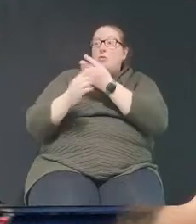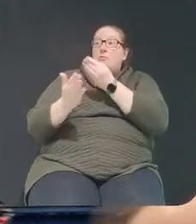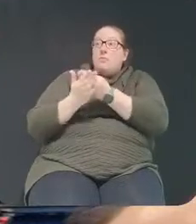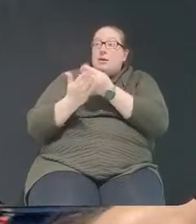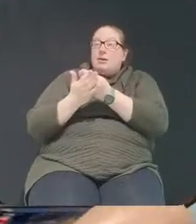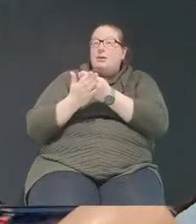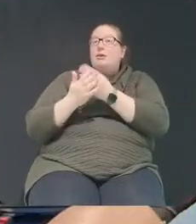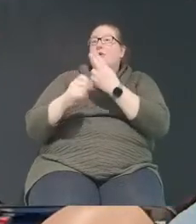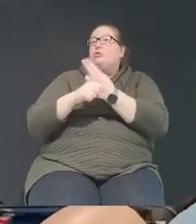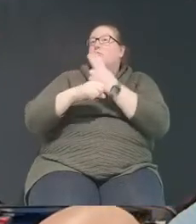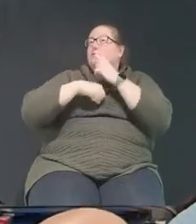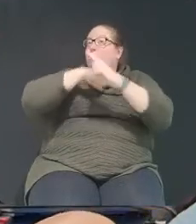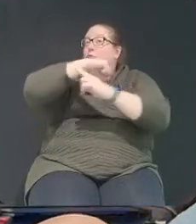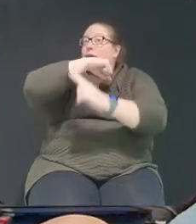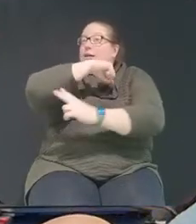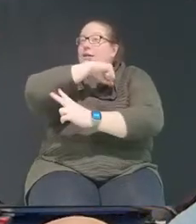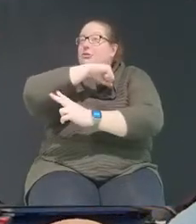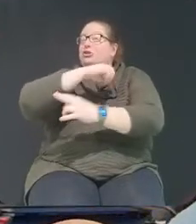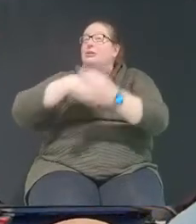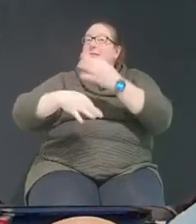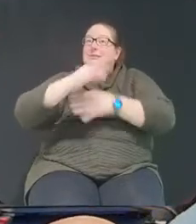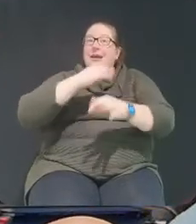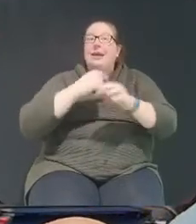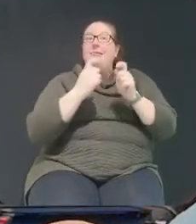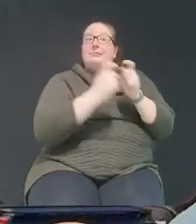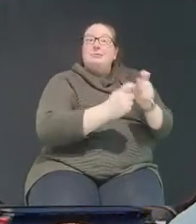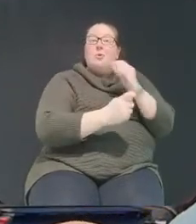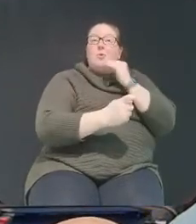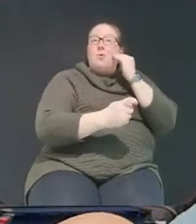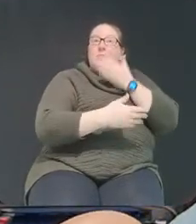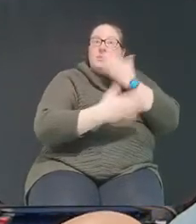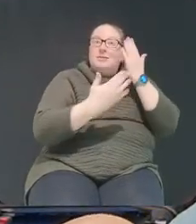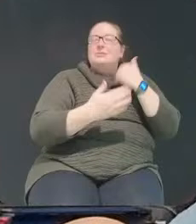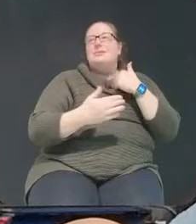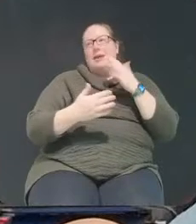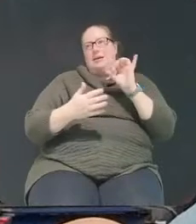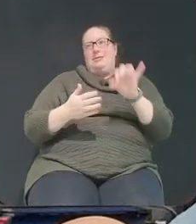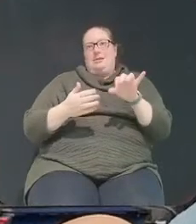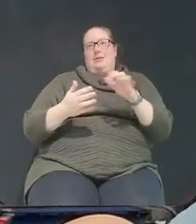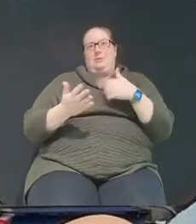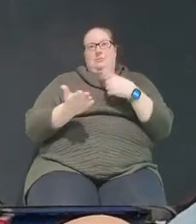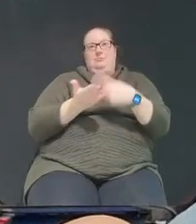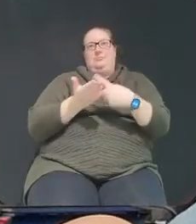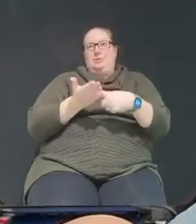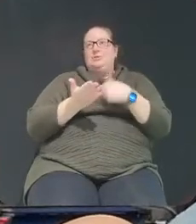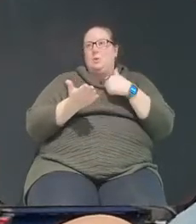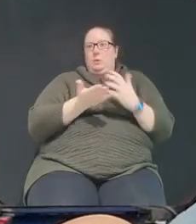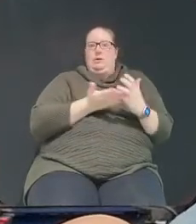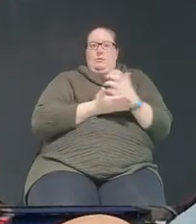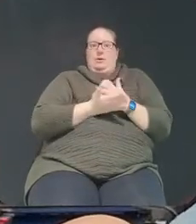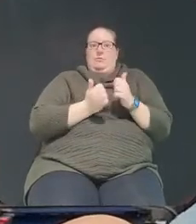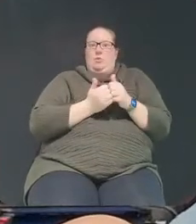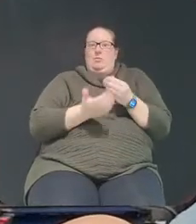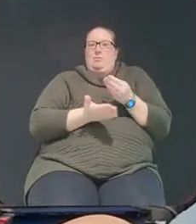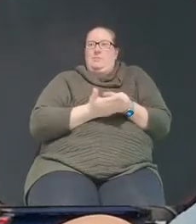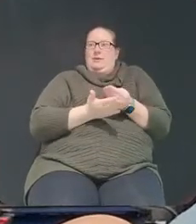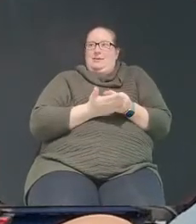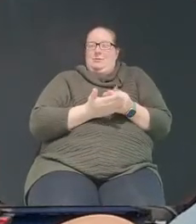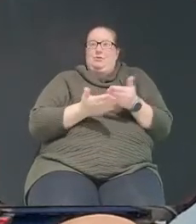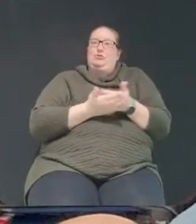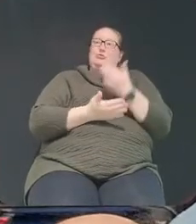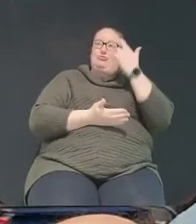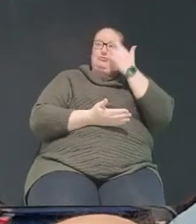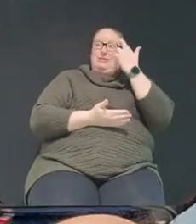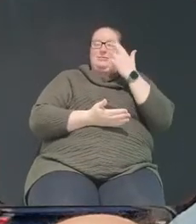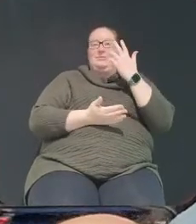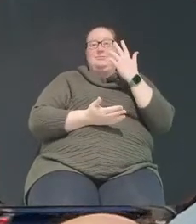used for one of the bridges at one point. I mean, it was a point of contention, and I think coming up with the money was maybe one reason why the new mayor decided